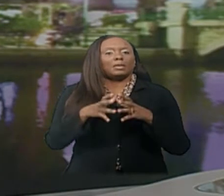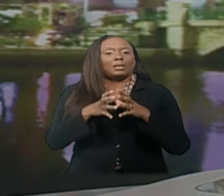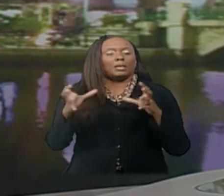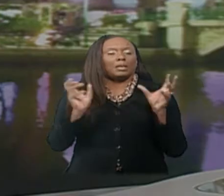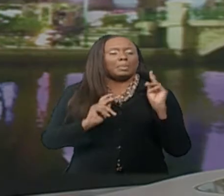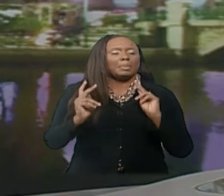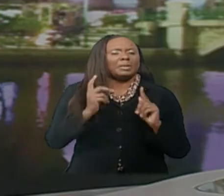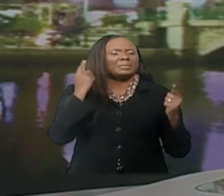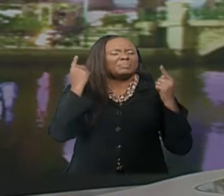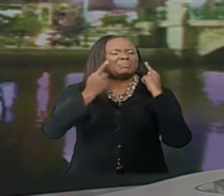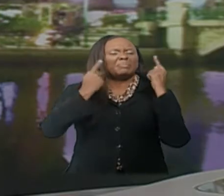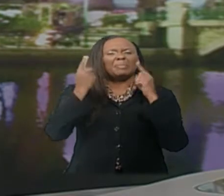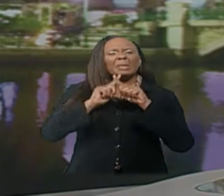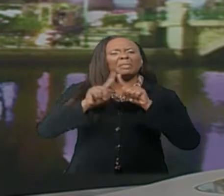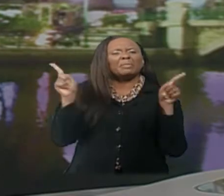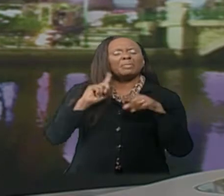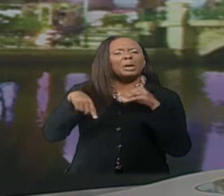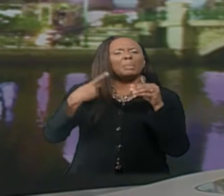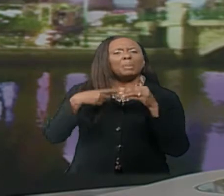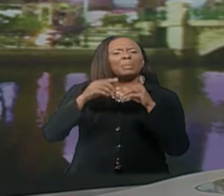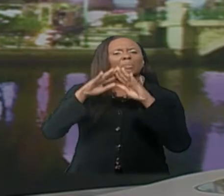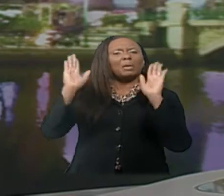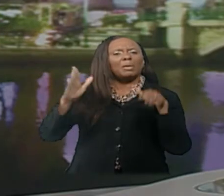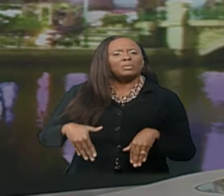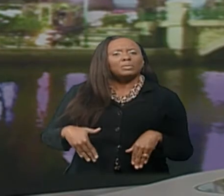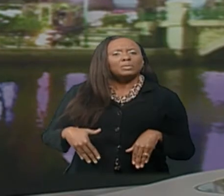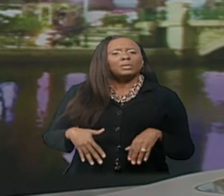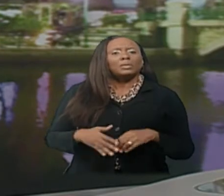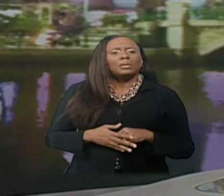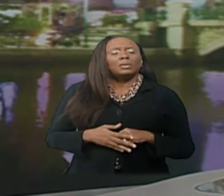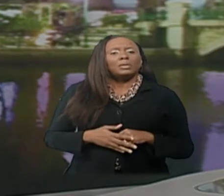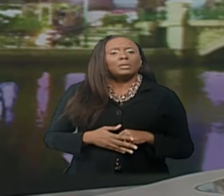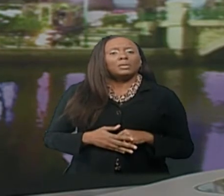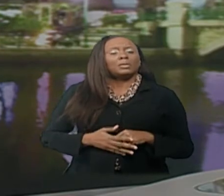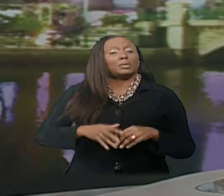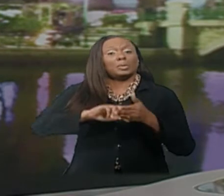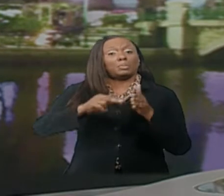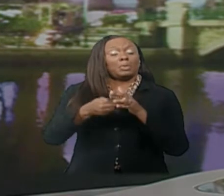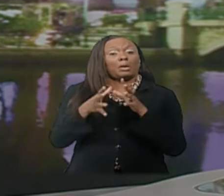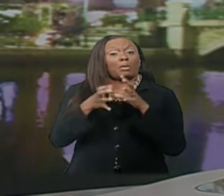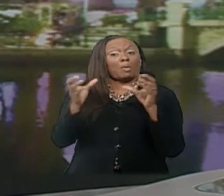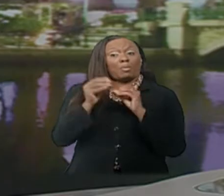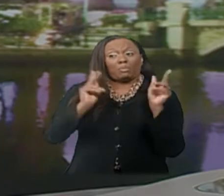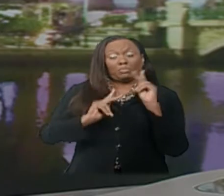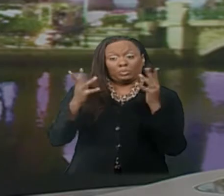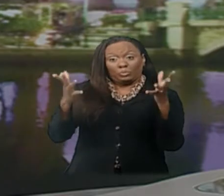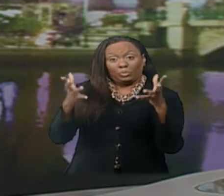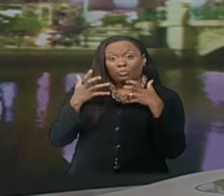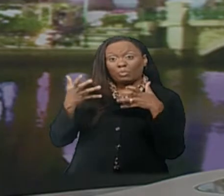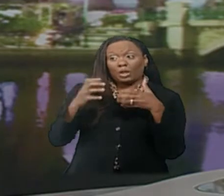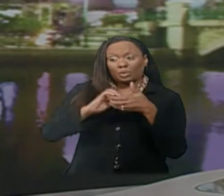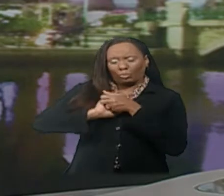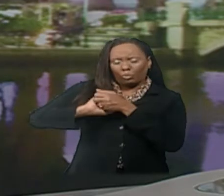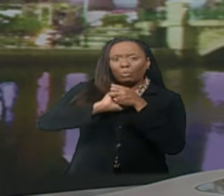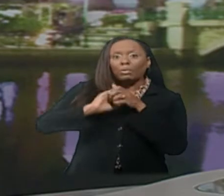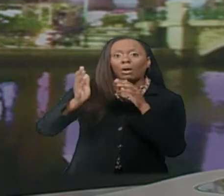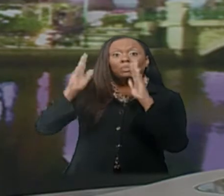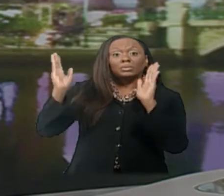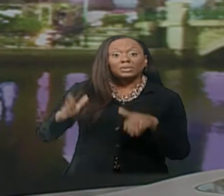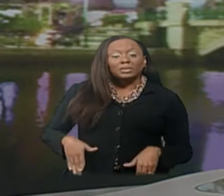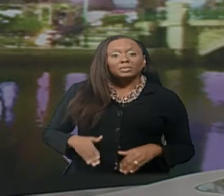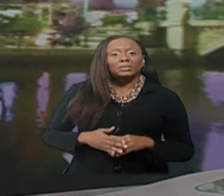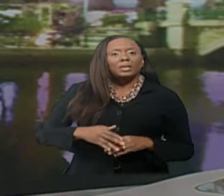with respect to housing. This, he says, is placing more pressure on the state to provide housing solutions. And he says government has responded